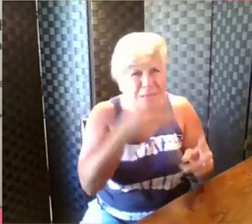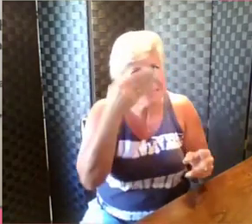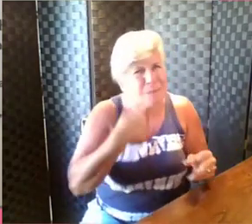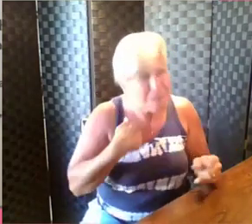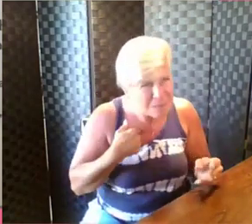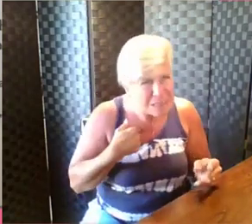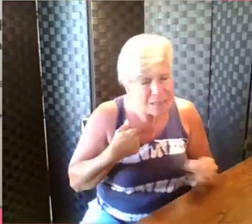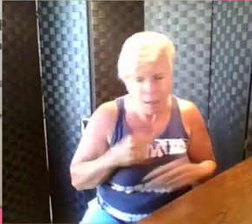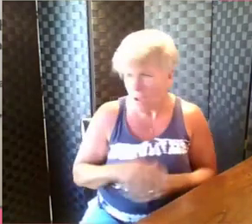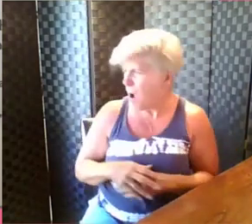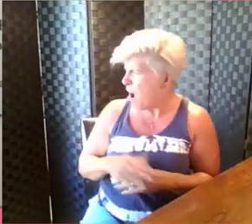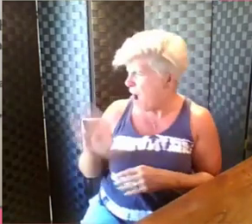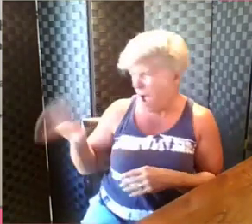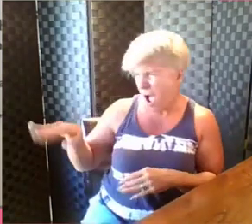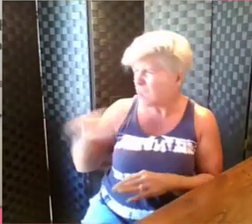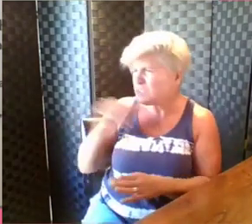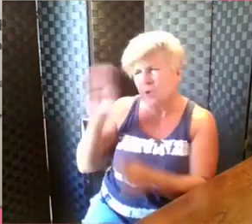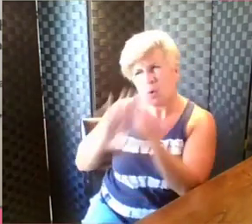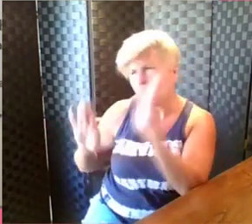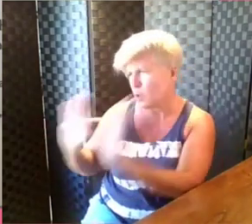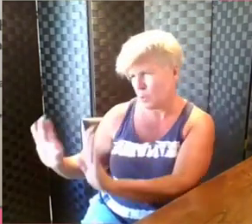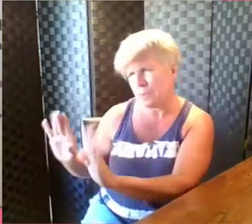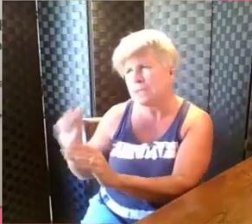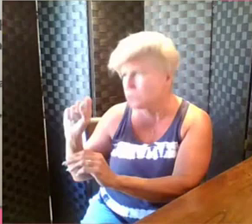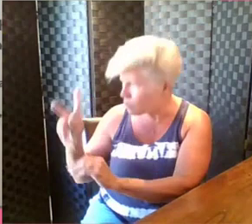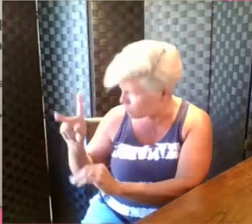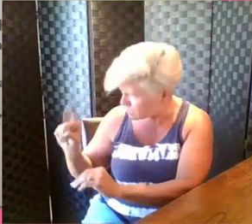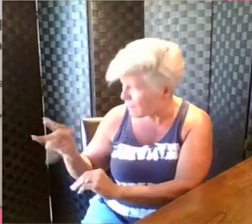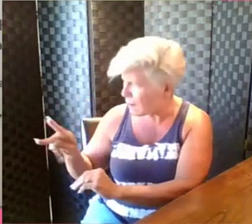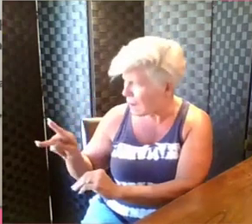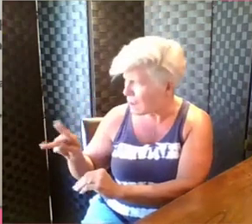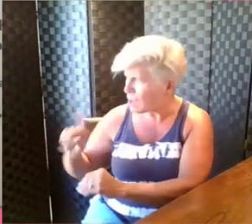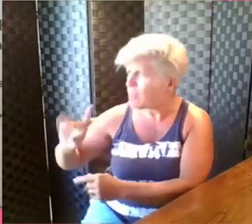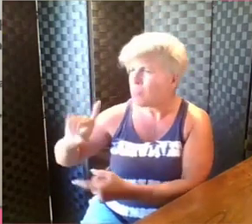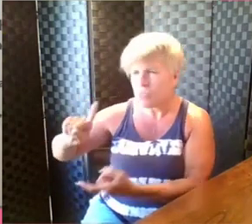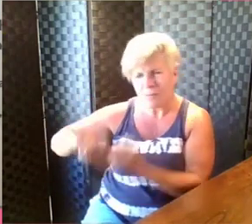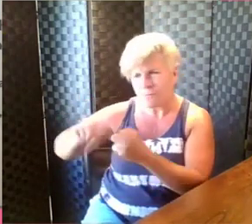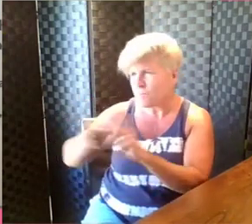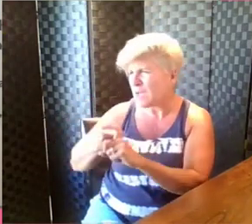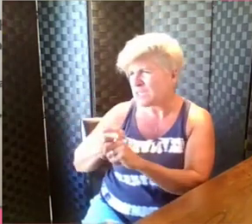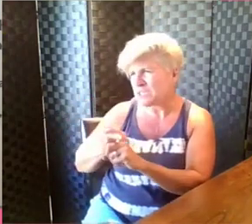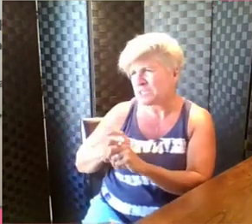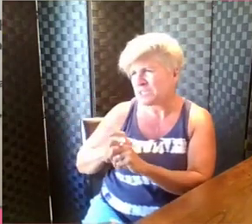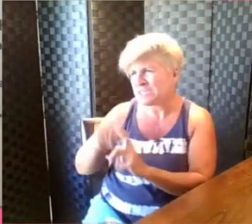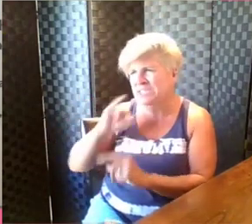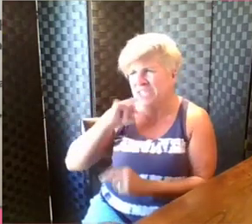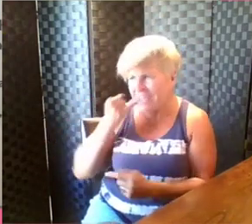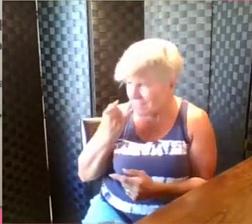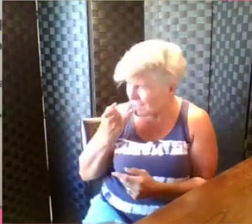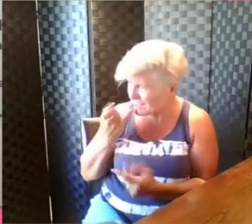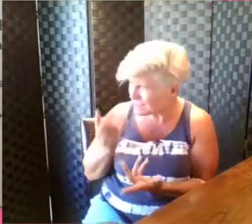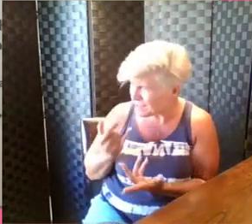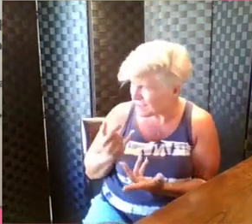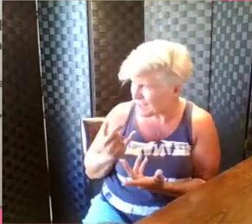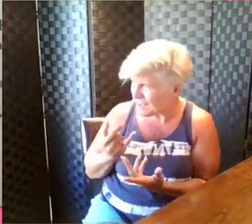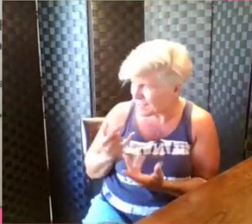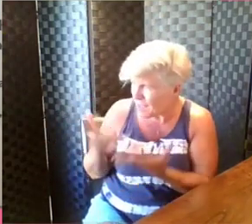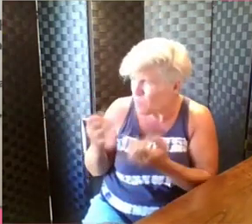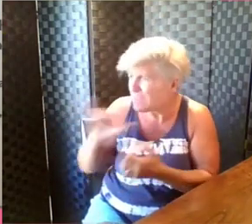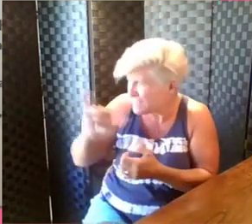and begrudging and discontented and jaundiced, said her father. Who wouldn't be jealous of a name like yours, said her